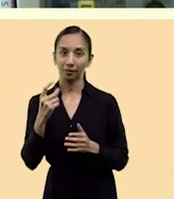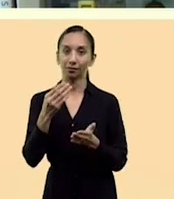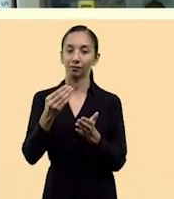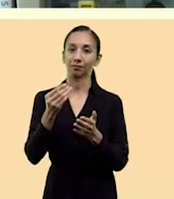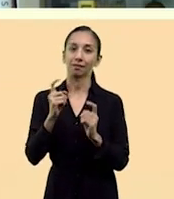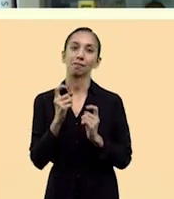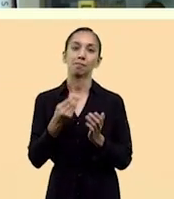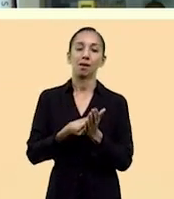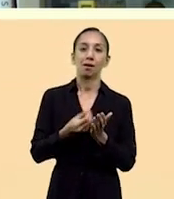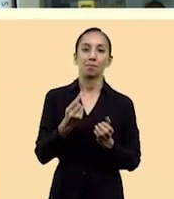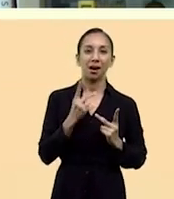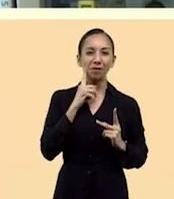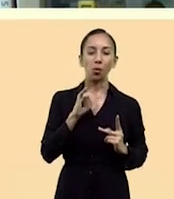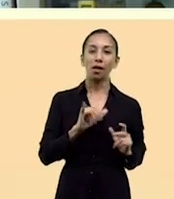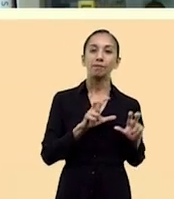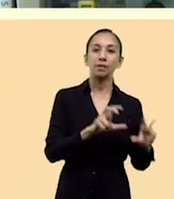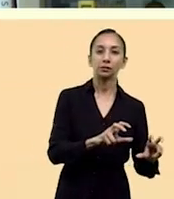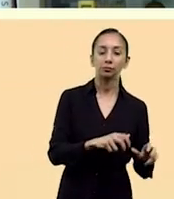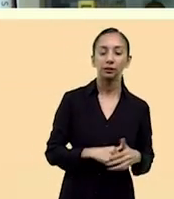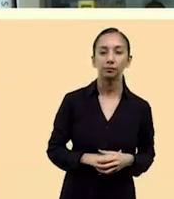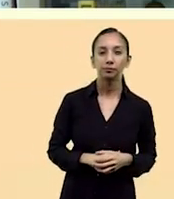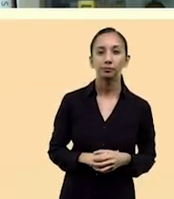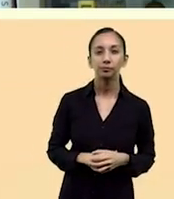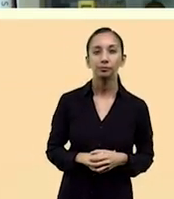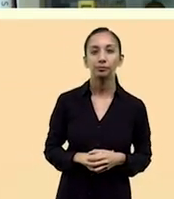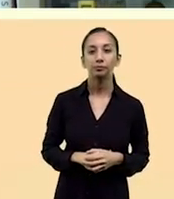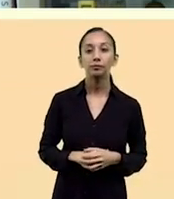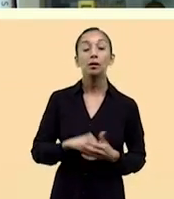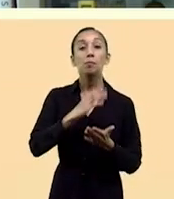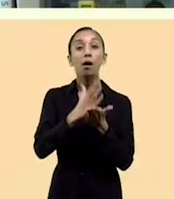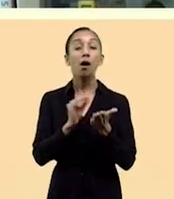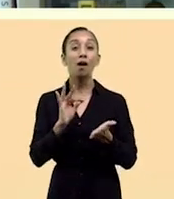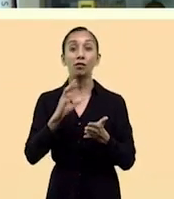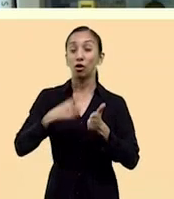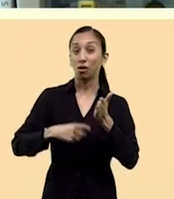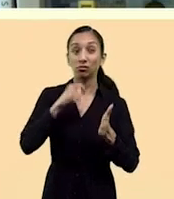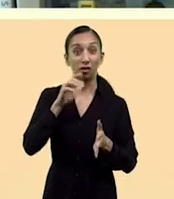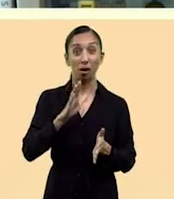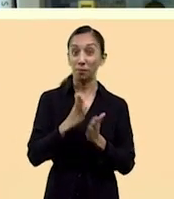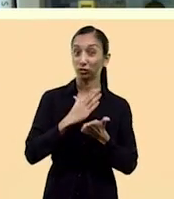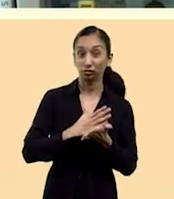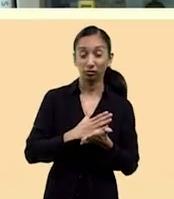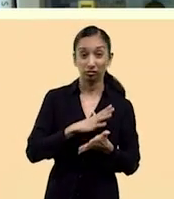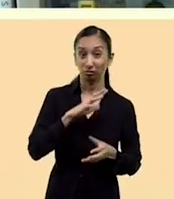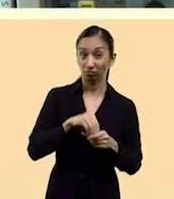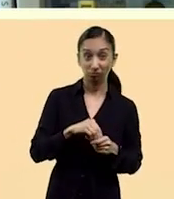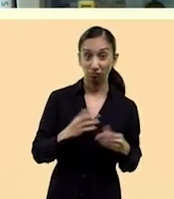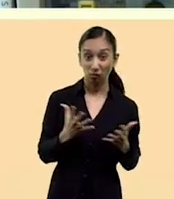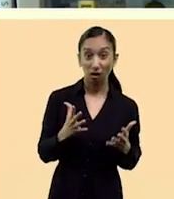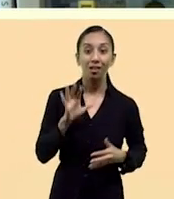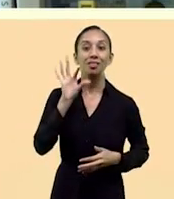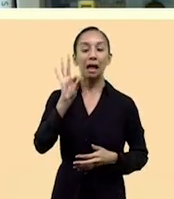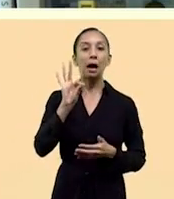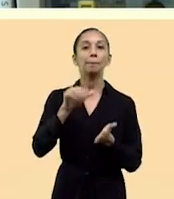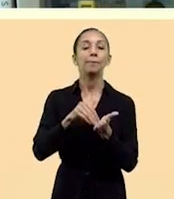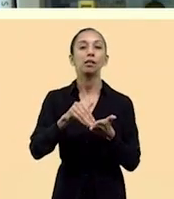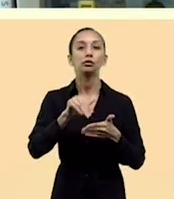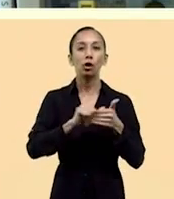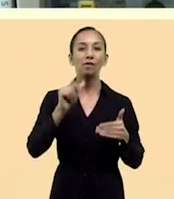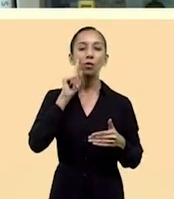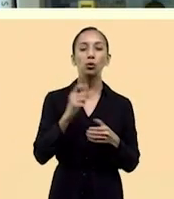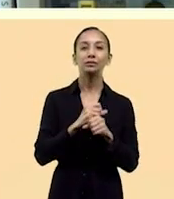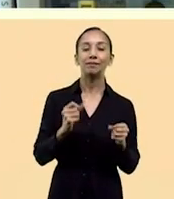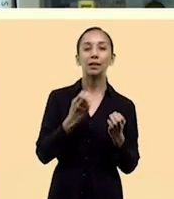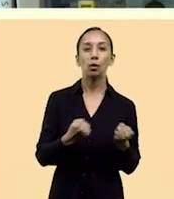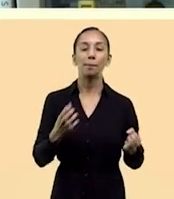we're making in students and families. The portion of costs that's not budgeted includes $9 million for safety equipment and